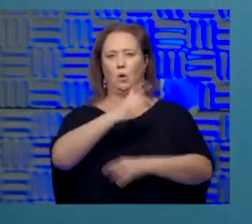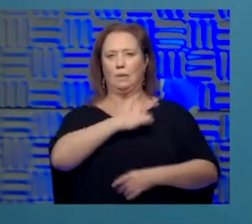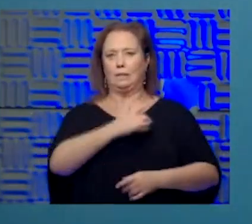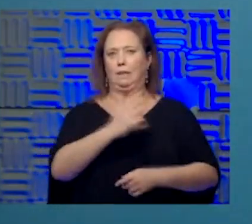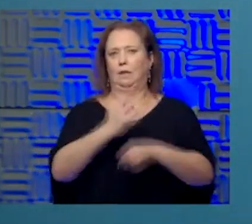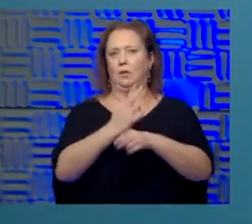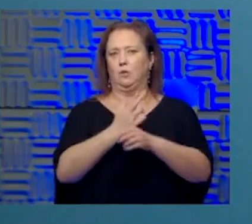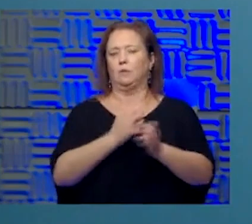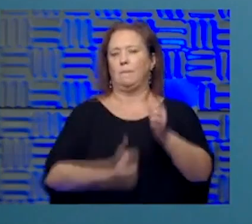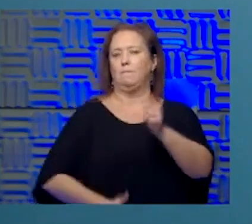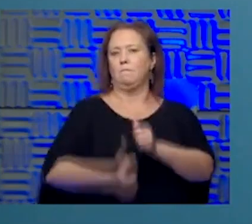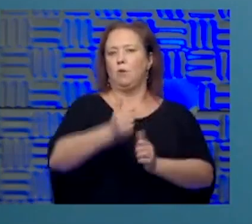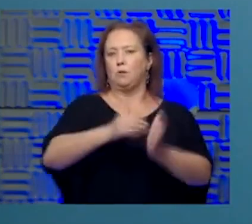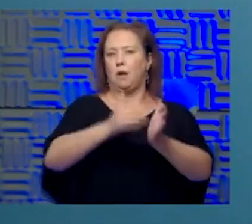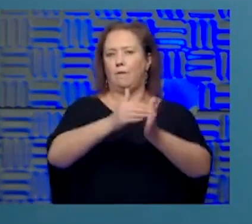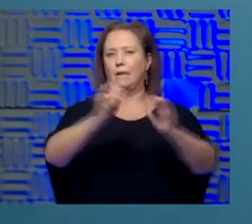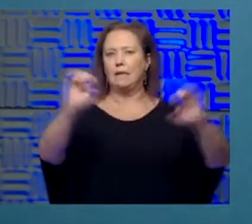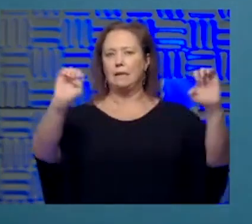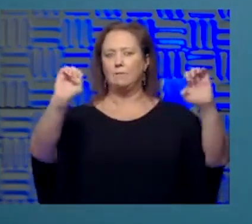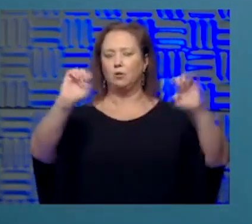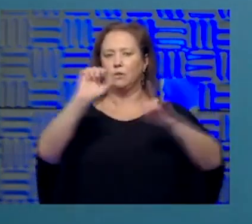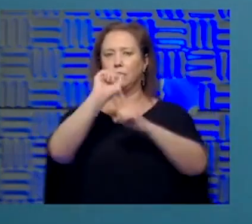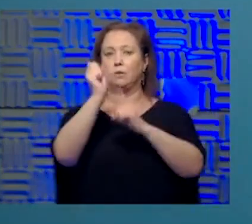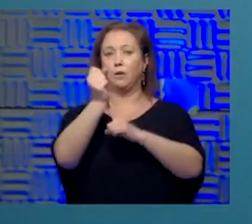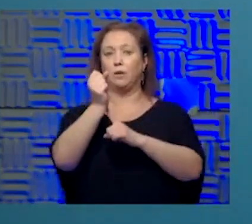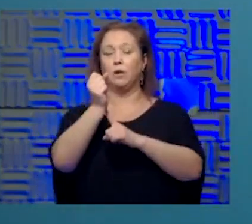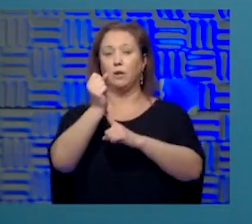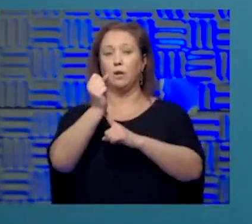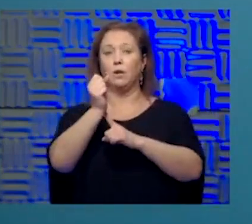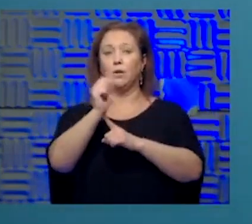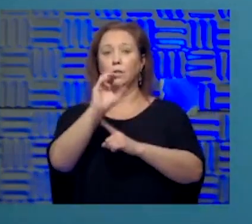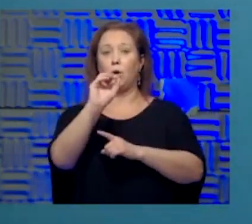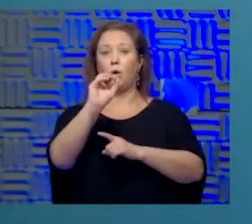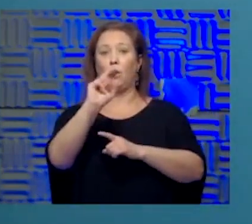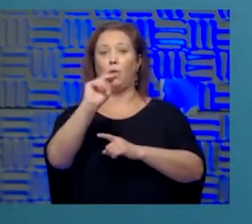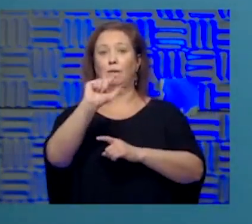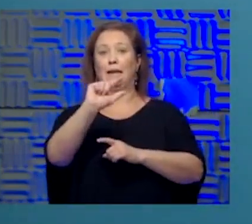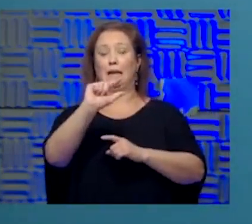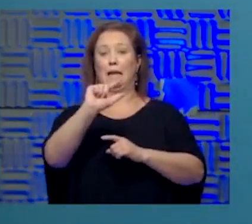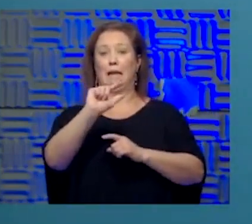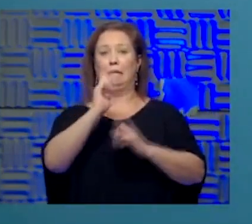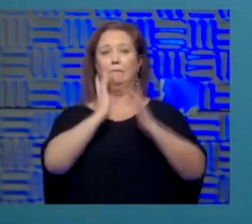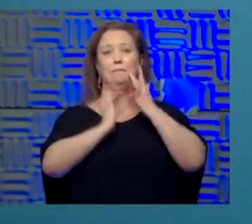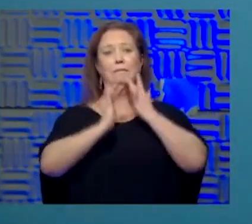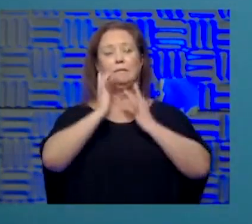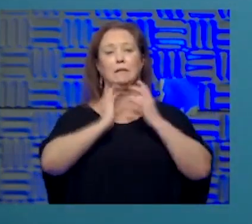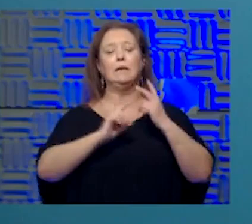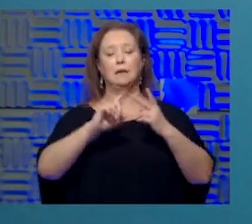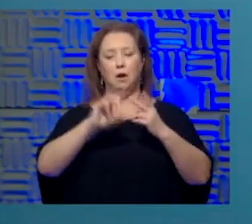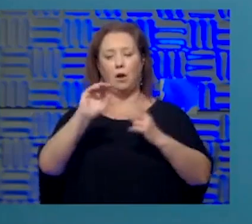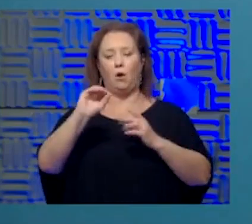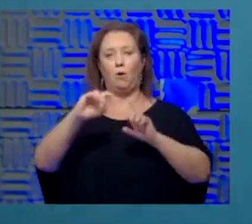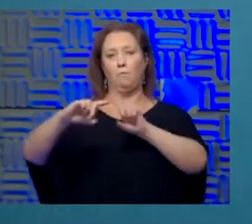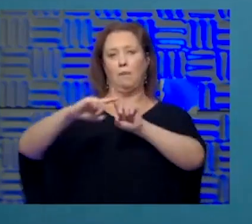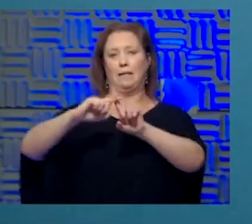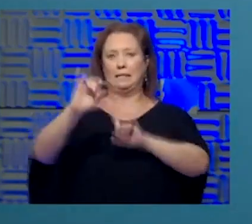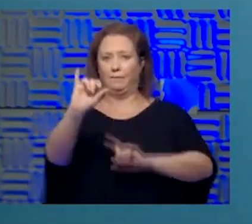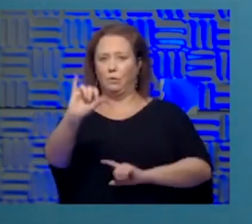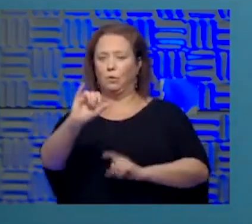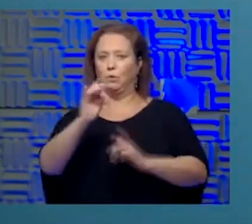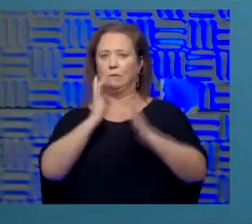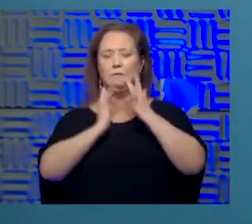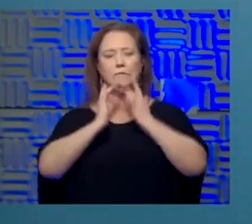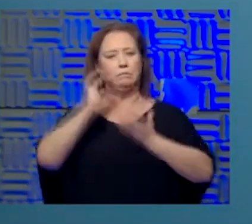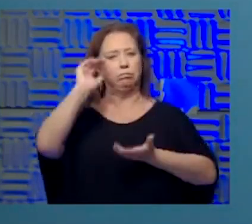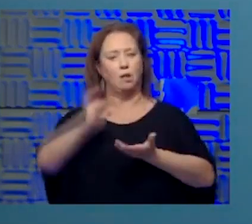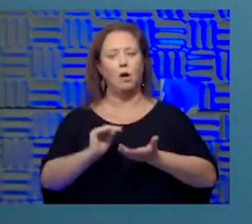in emergency situations. So we're running pretty low on O neg right now, a little low on O pos as well. But like I said, across